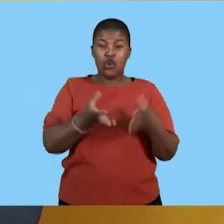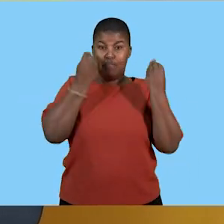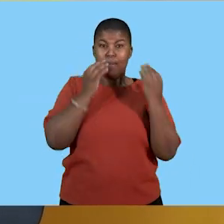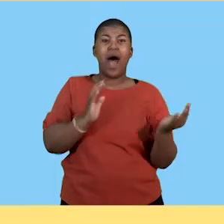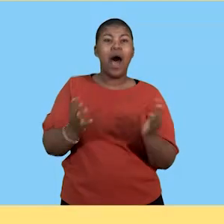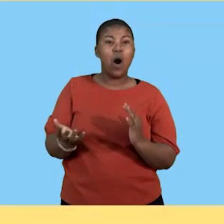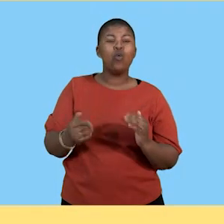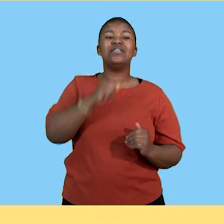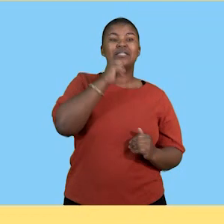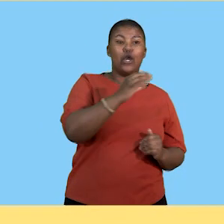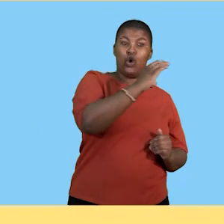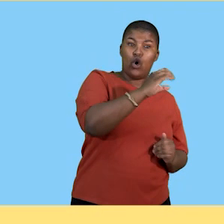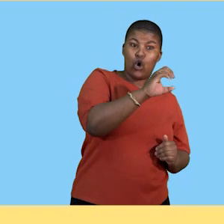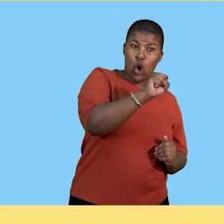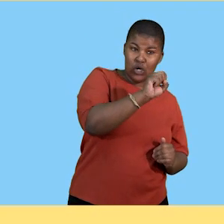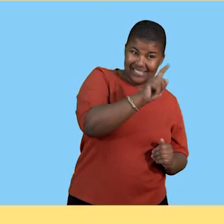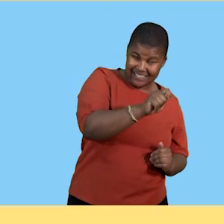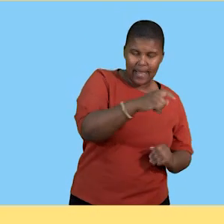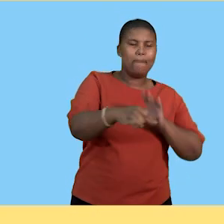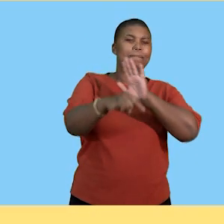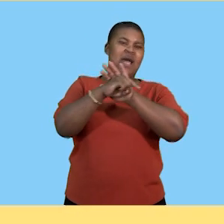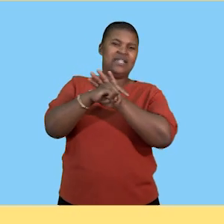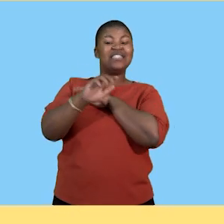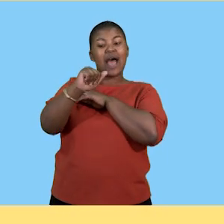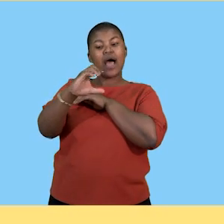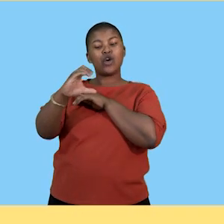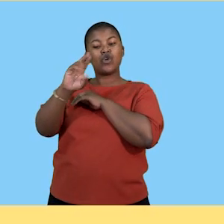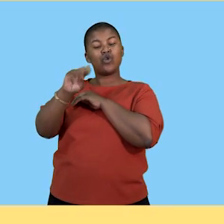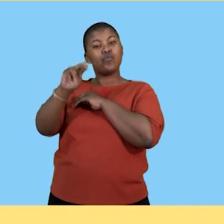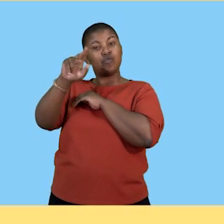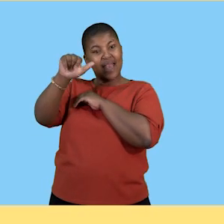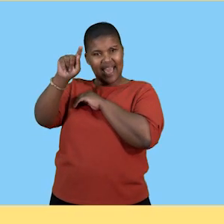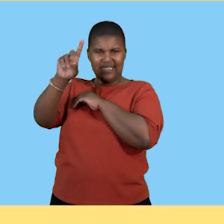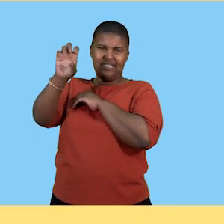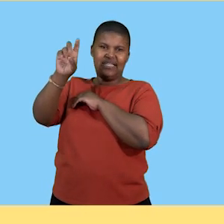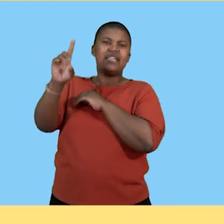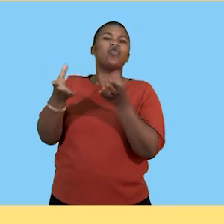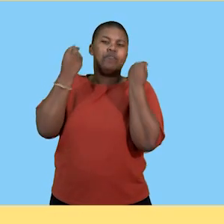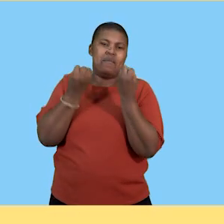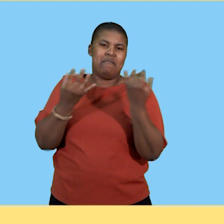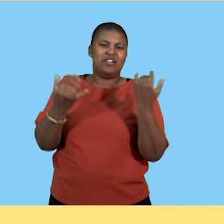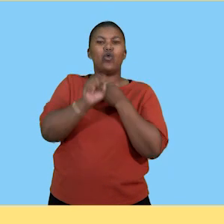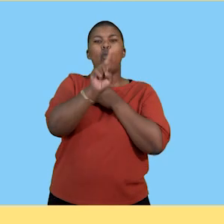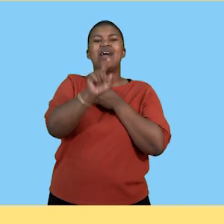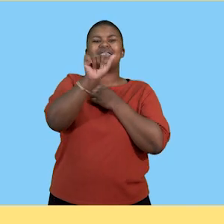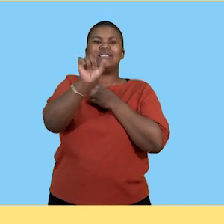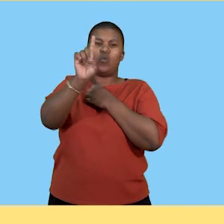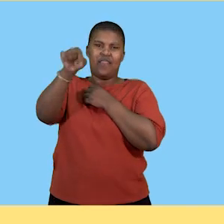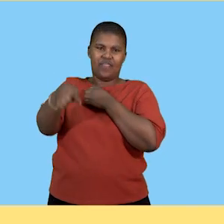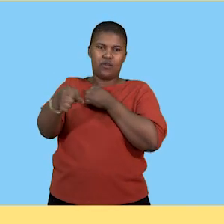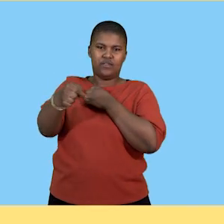value, you say cost minus accumulated. It gives you the carrying value of